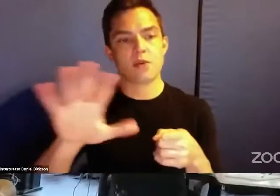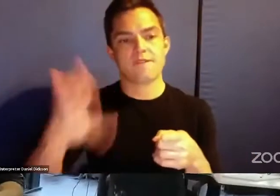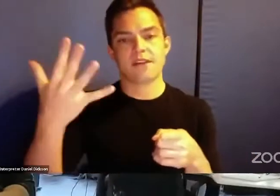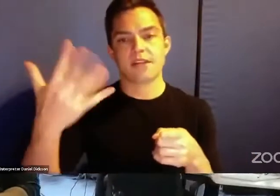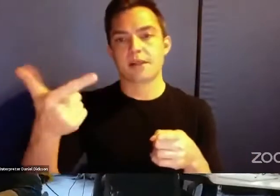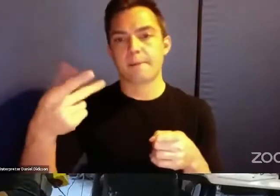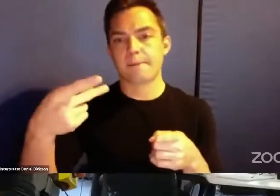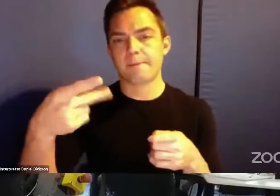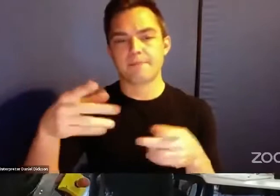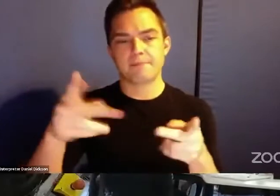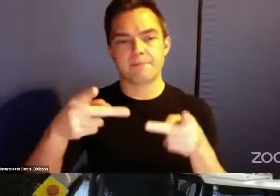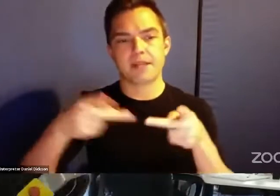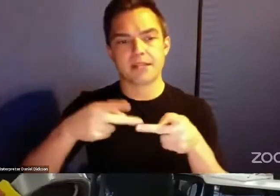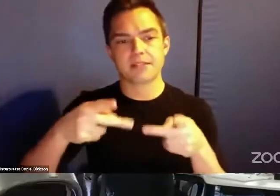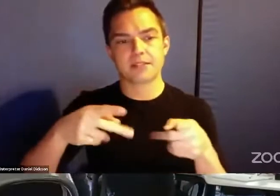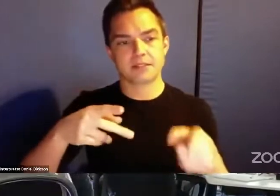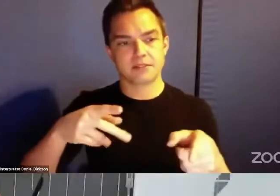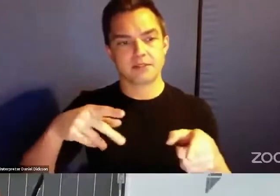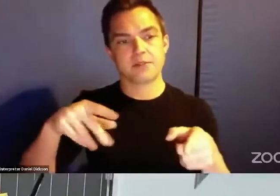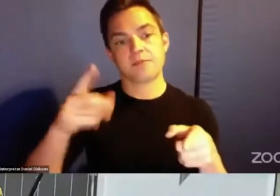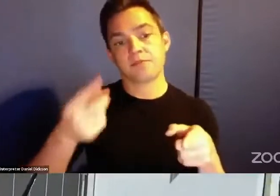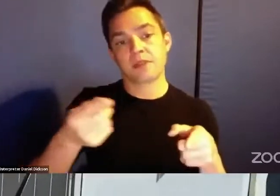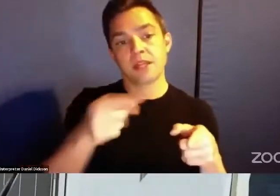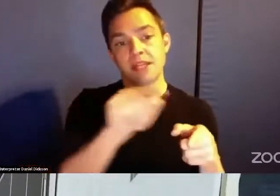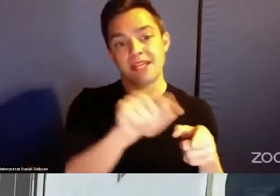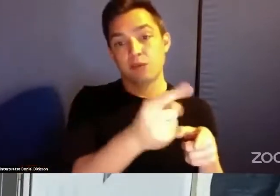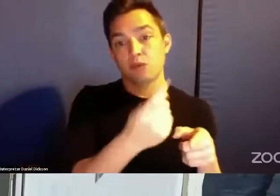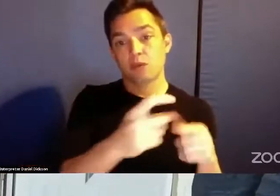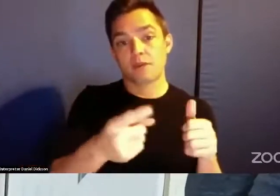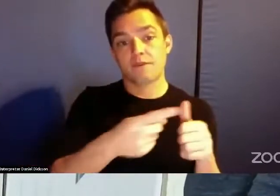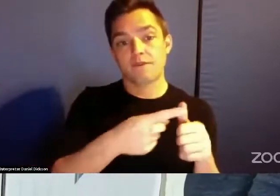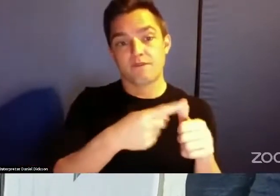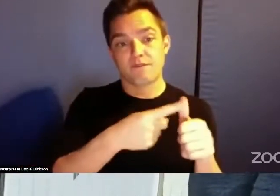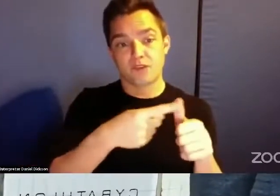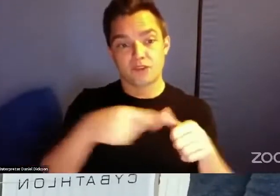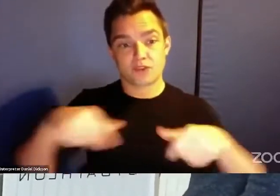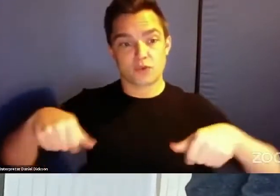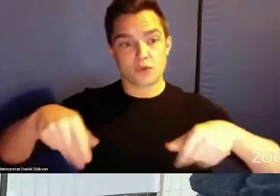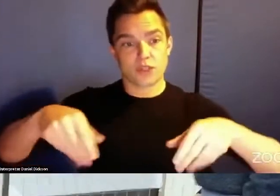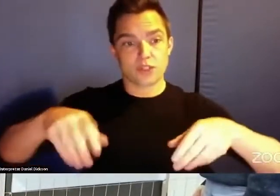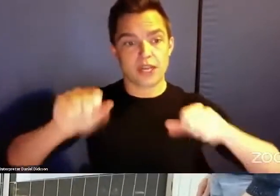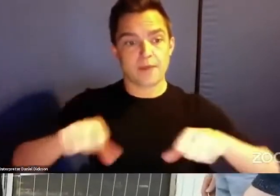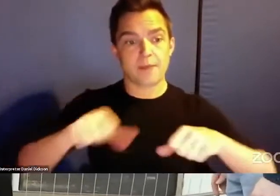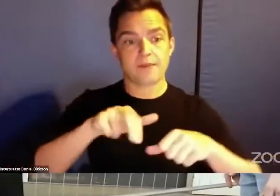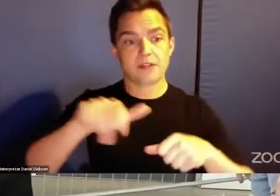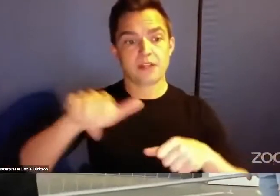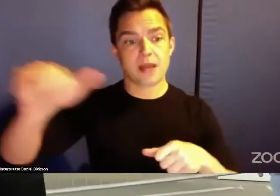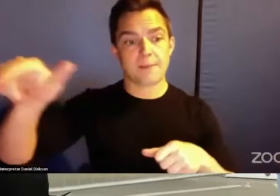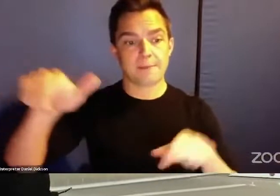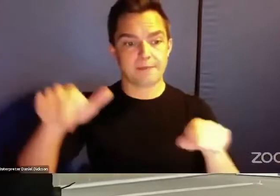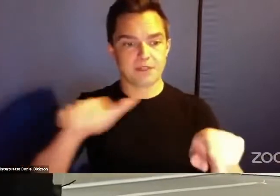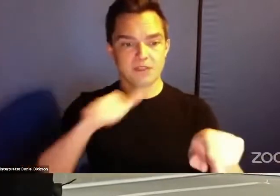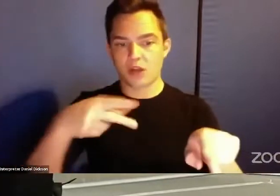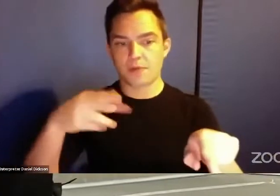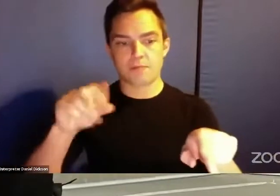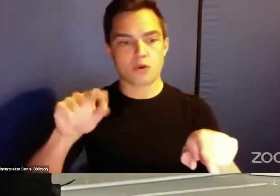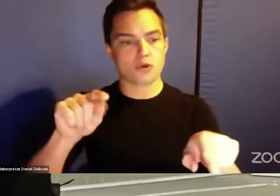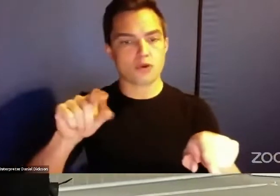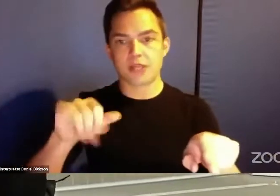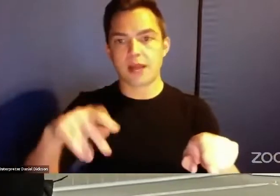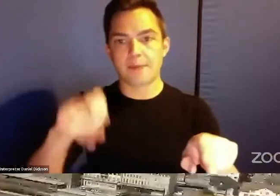one of the very first wheelchairs capable of climbing steps. It's not a prototype and is available for purchase.